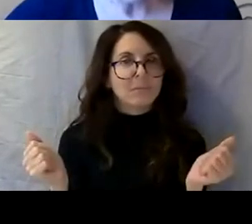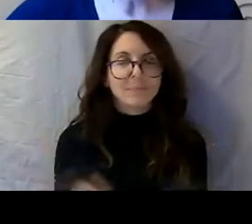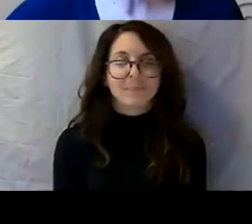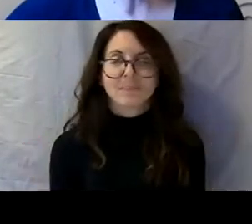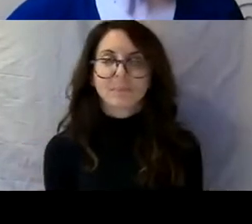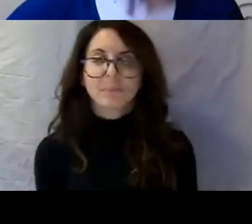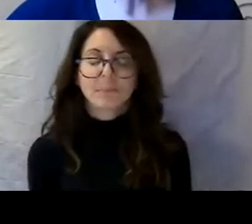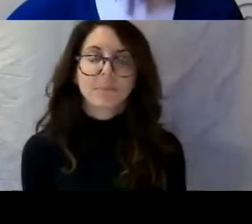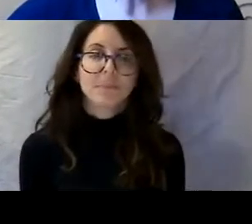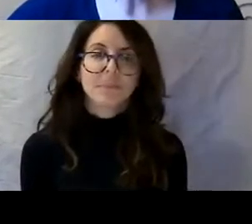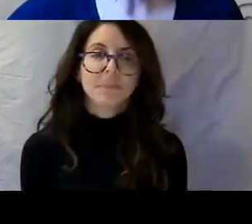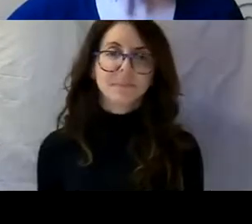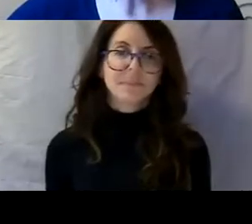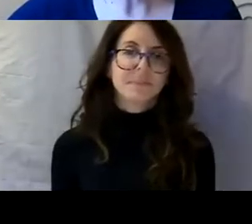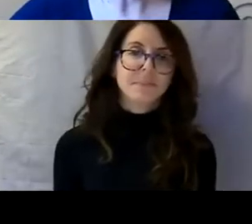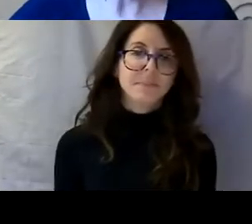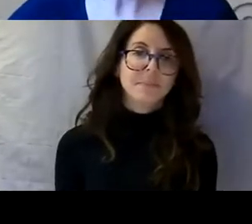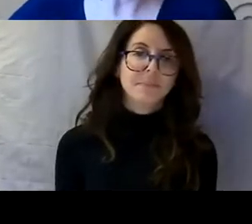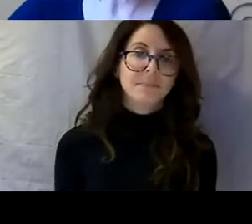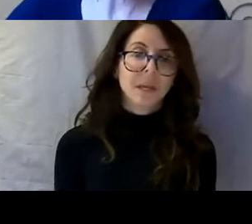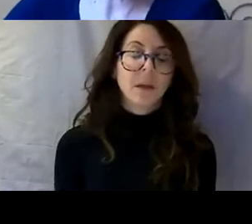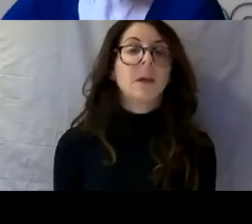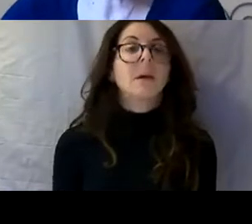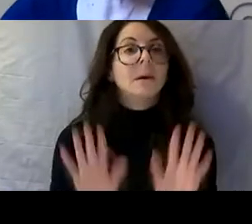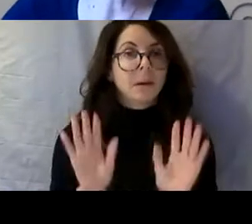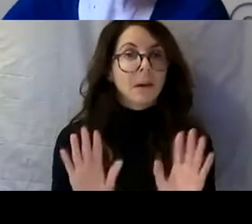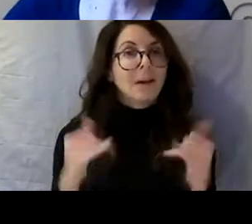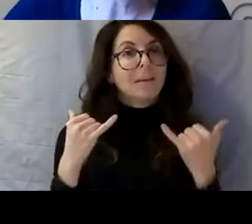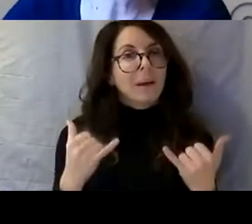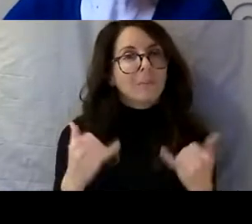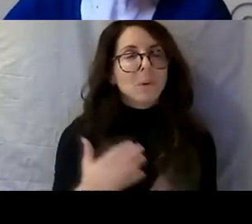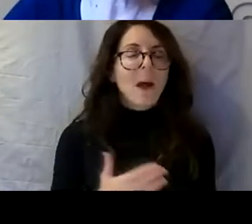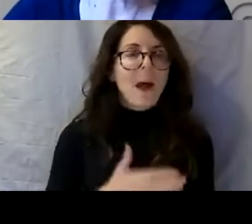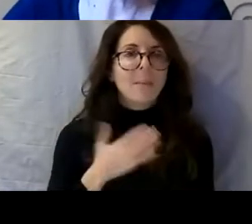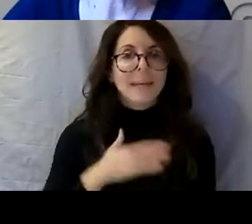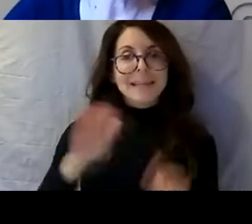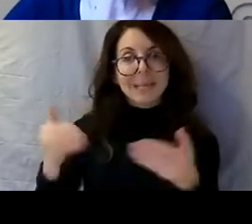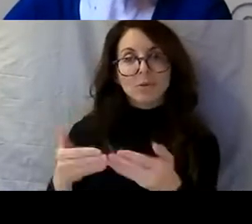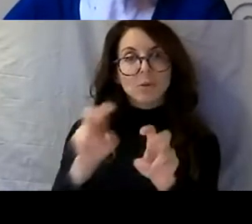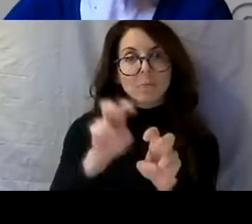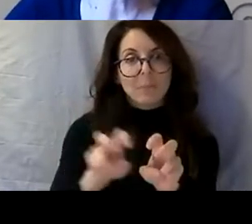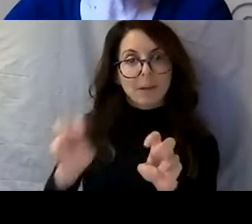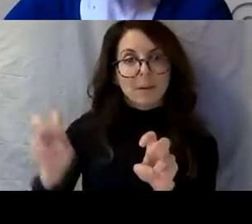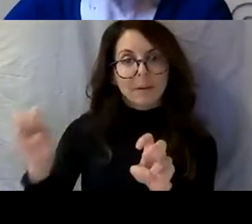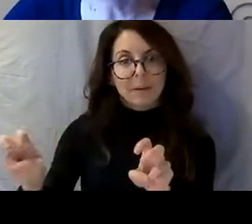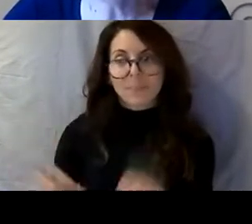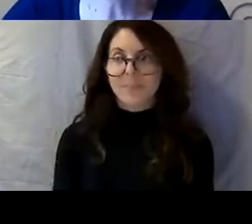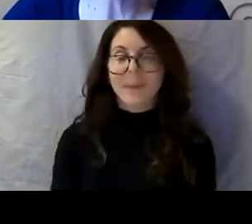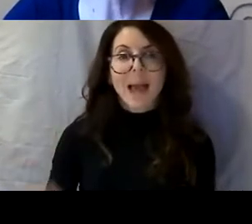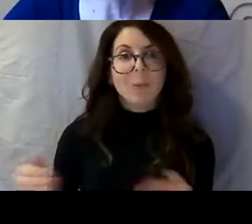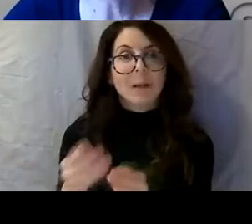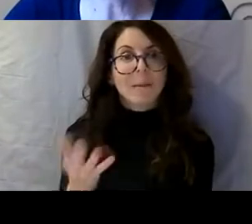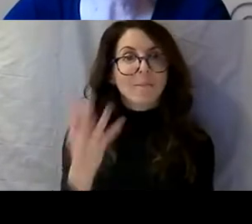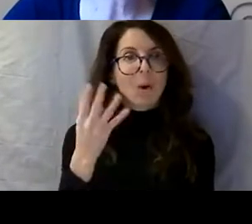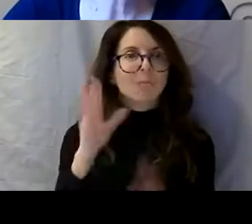That being said, I'm really happy to introduce our panelists and to welcome 4 really good